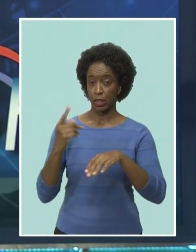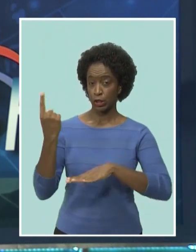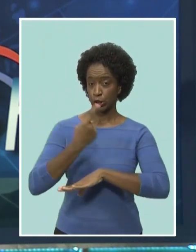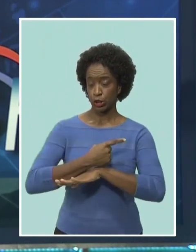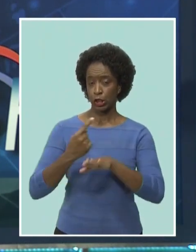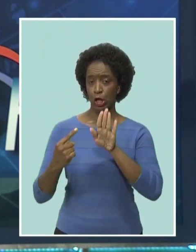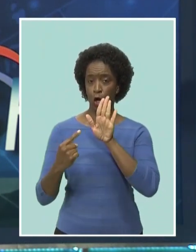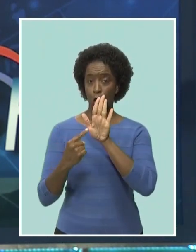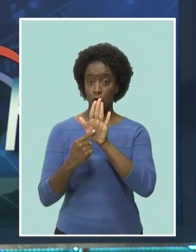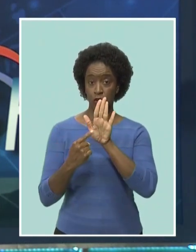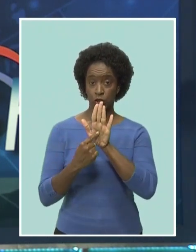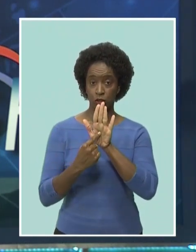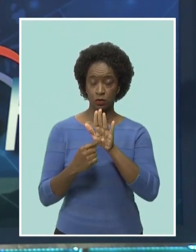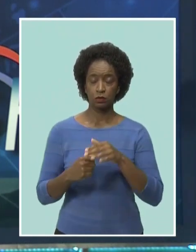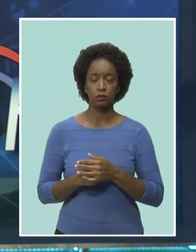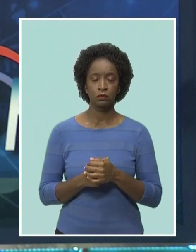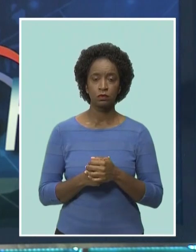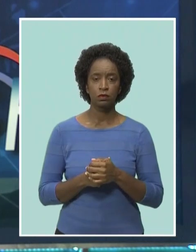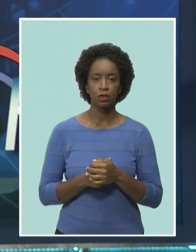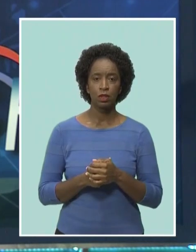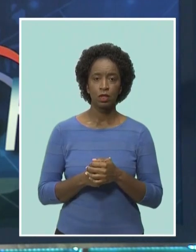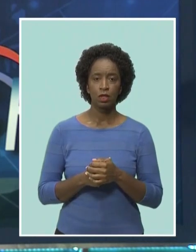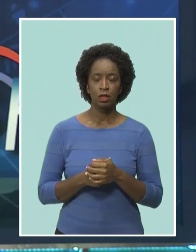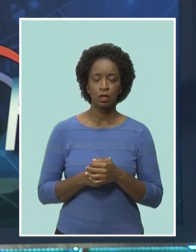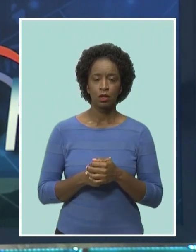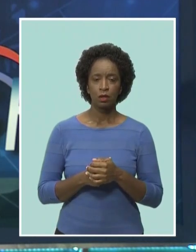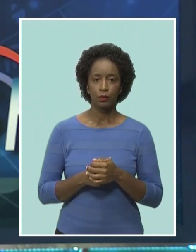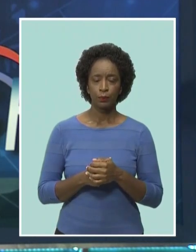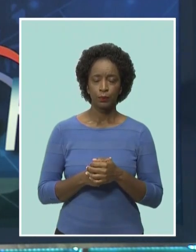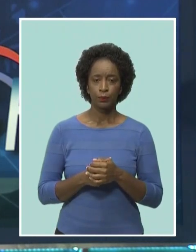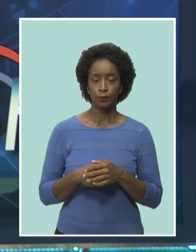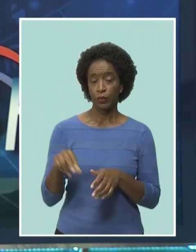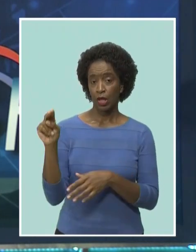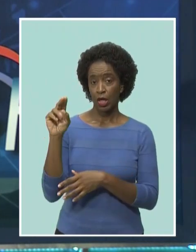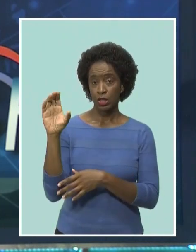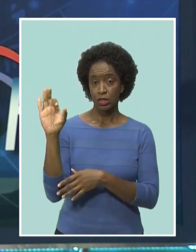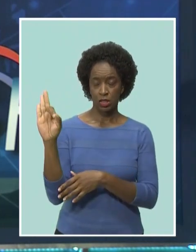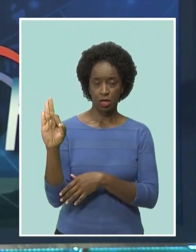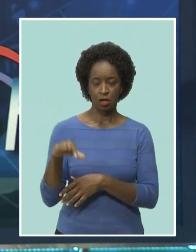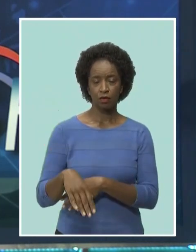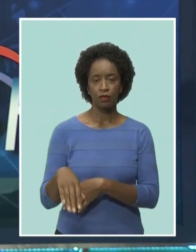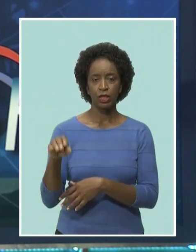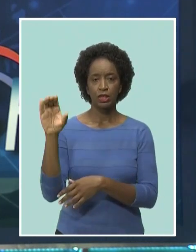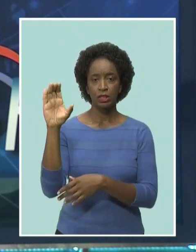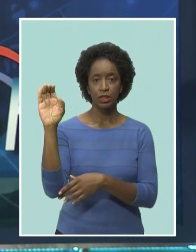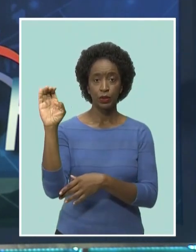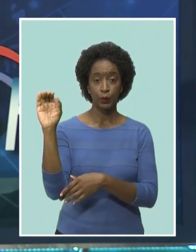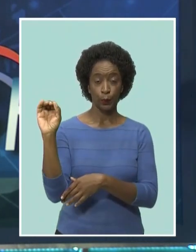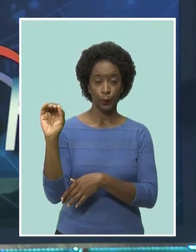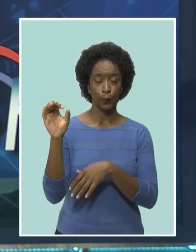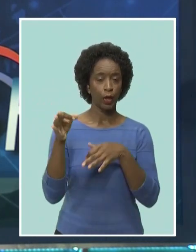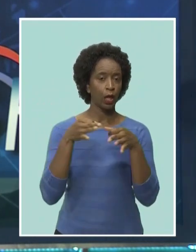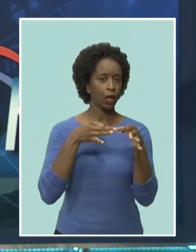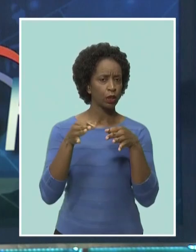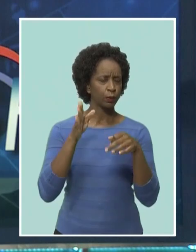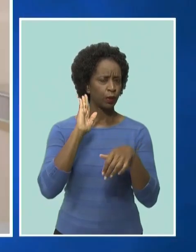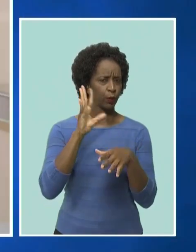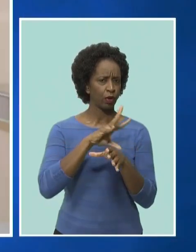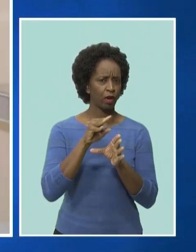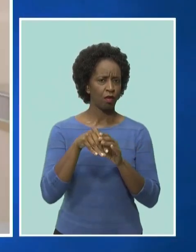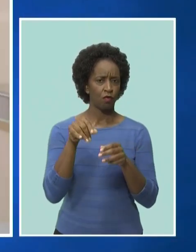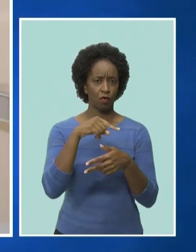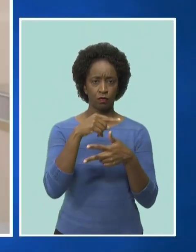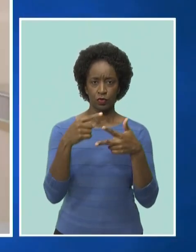concerned, National Cultural Foundation CEO Carol Roberts-Reefer noted it will be three-pronged. On